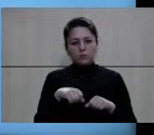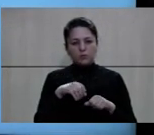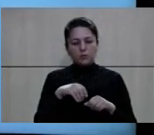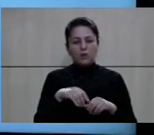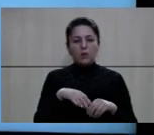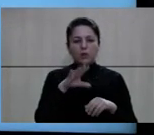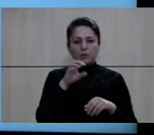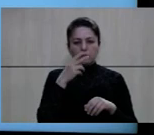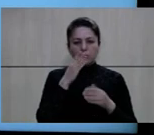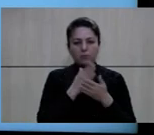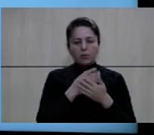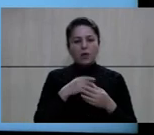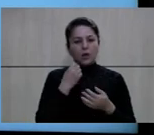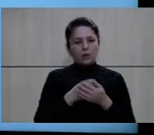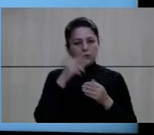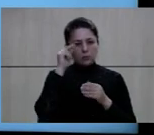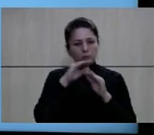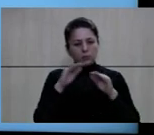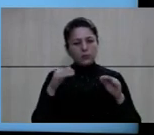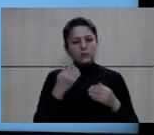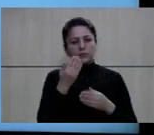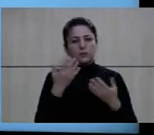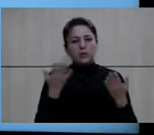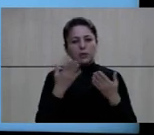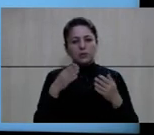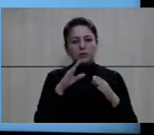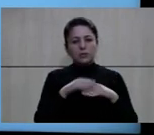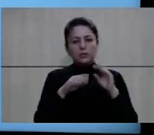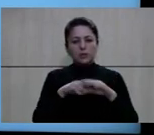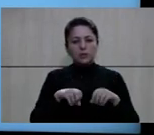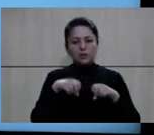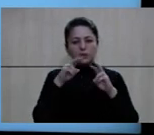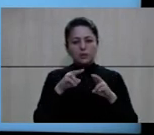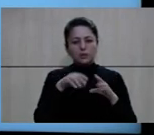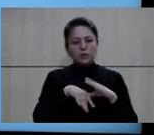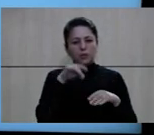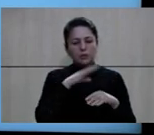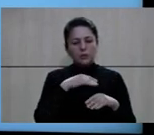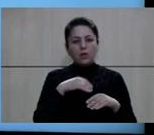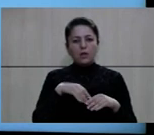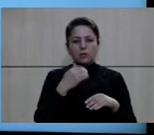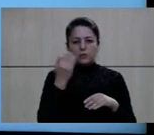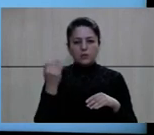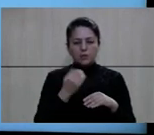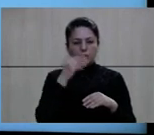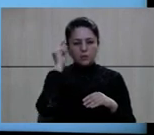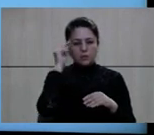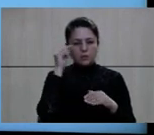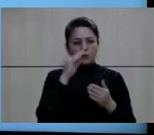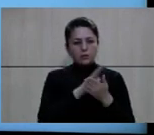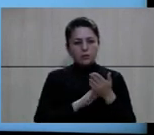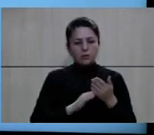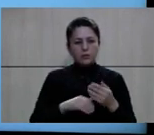Aziz o'quvchilar, siz qaysi kasbni tanladingiz? E'tibor berdingiz? Dars davomida sizlardan qaysi kasb